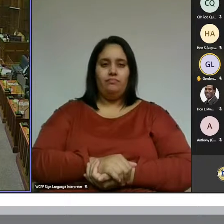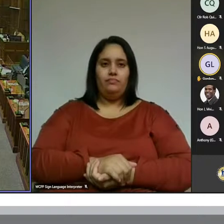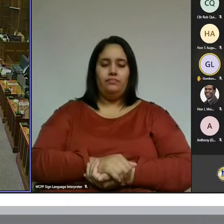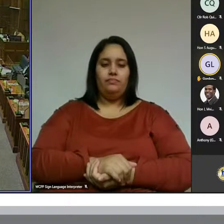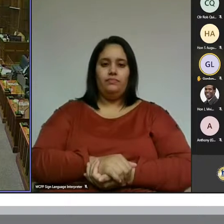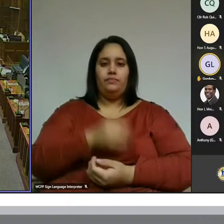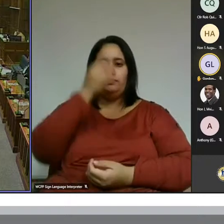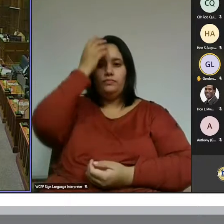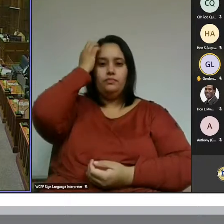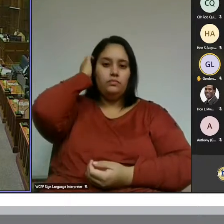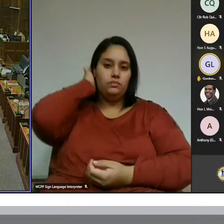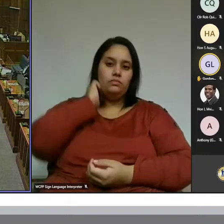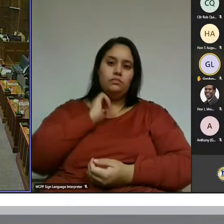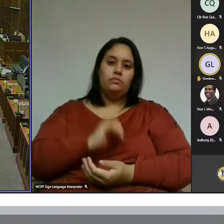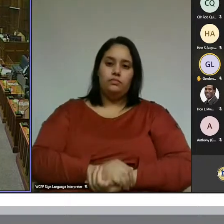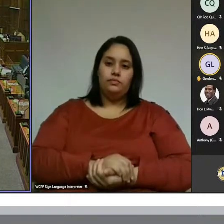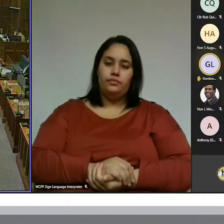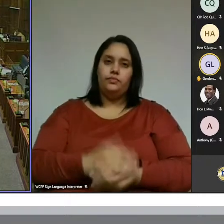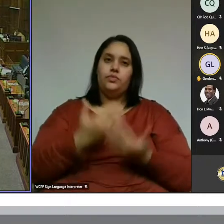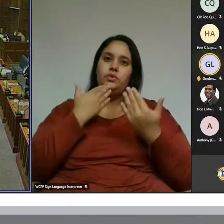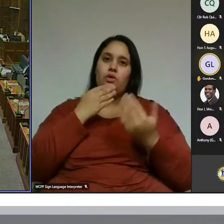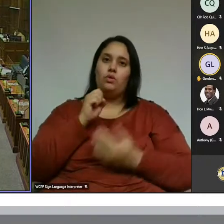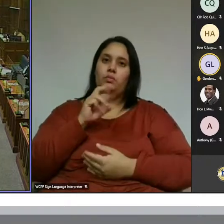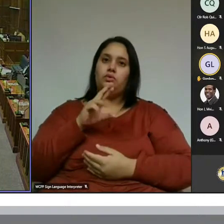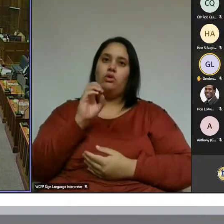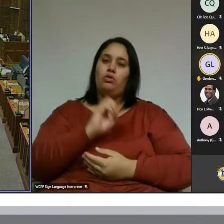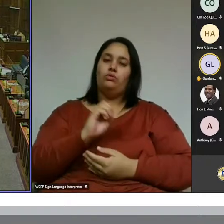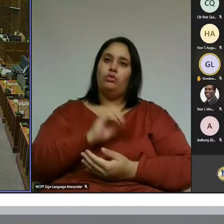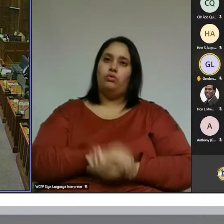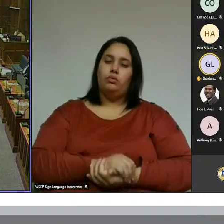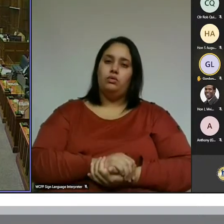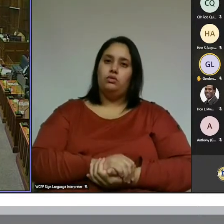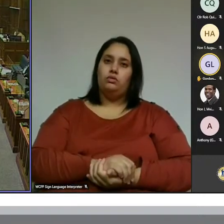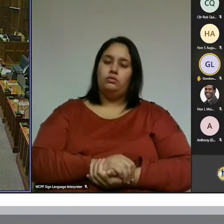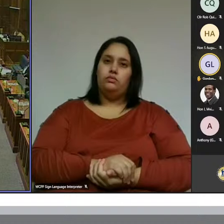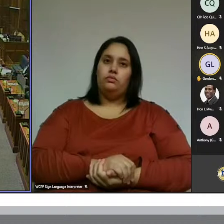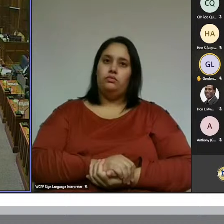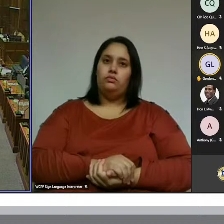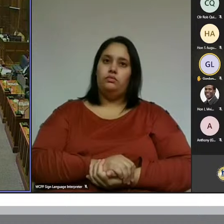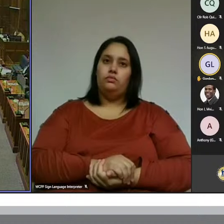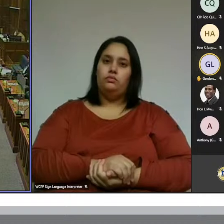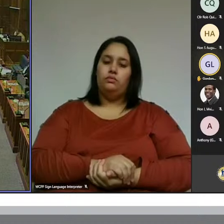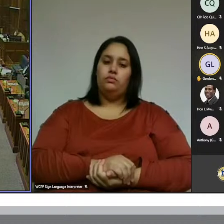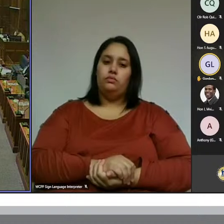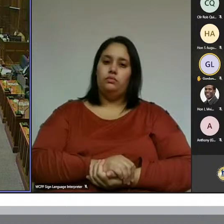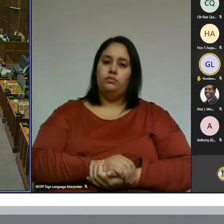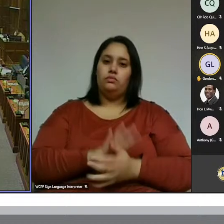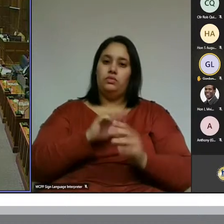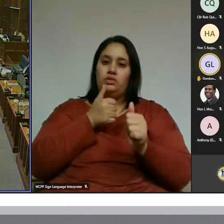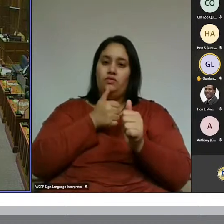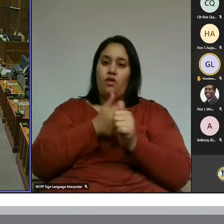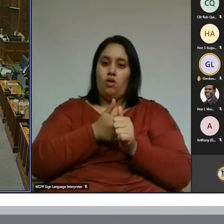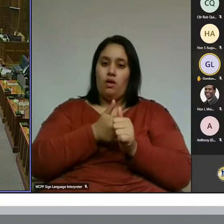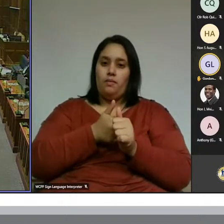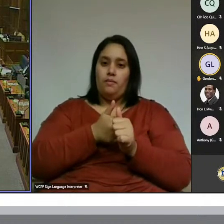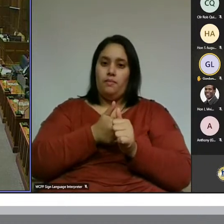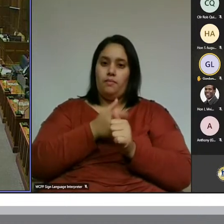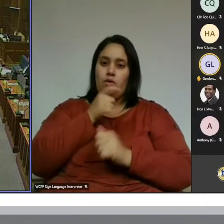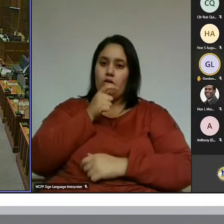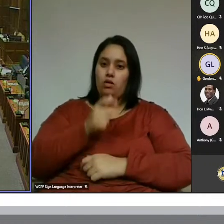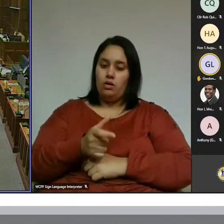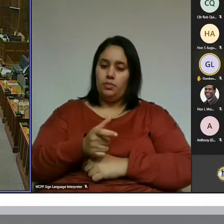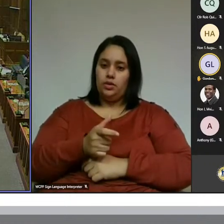you, Ms. October. I see I have follow-up